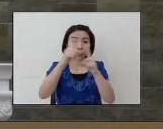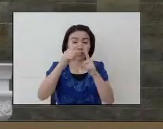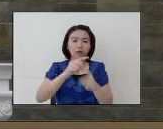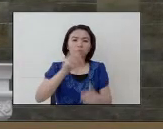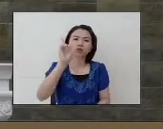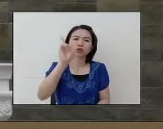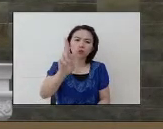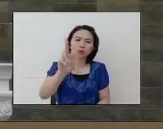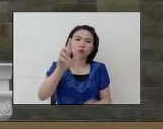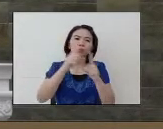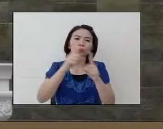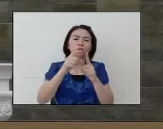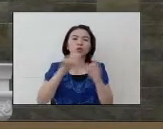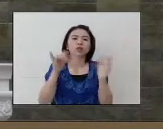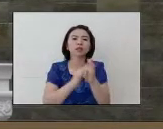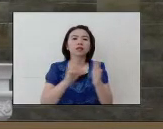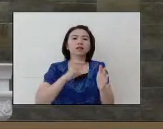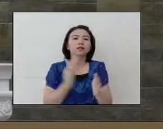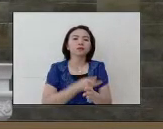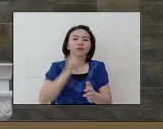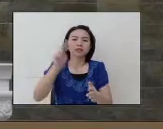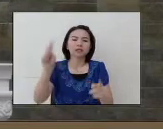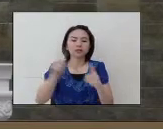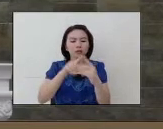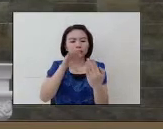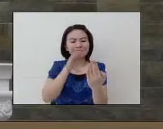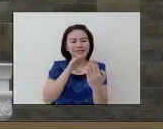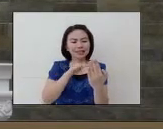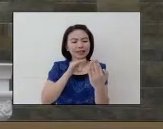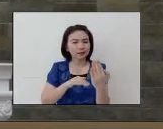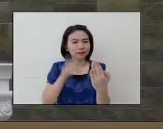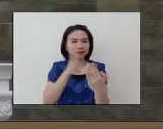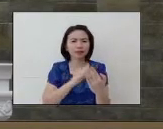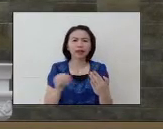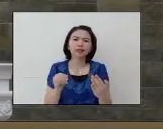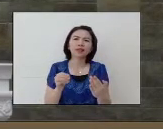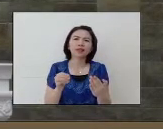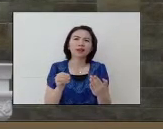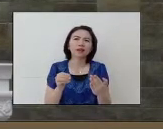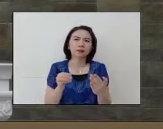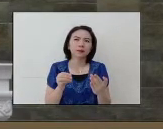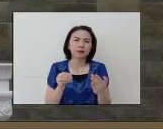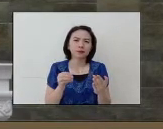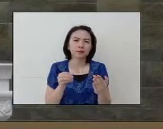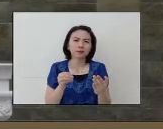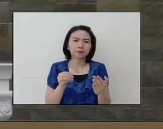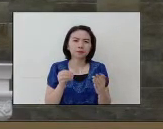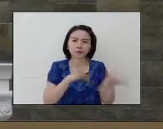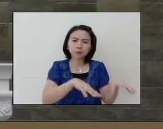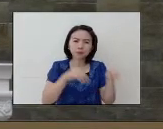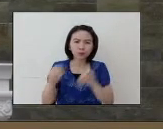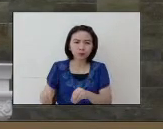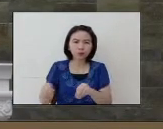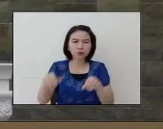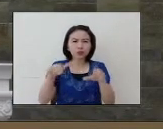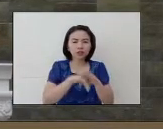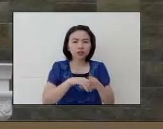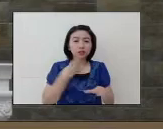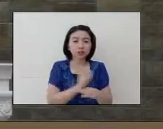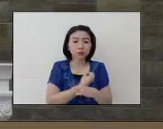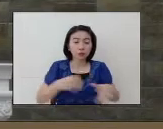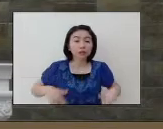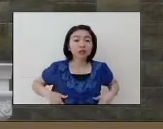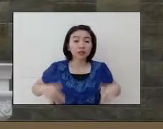Something to meditate and something to put into practice. One is to